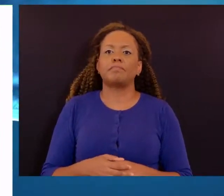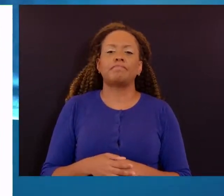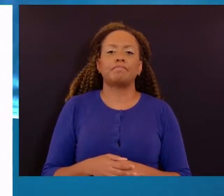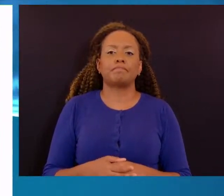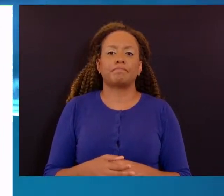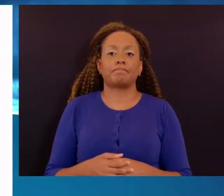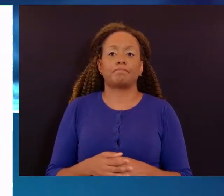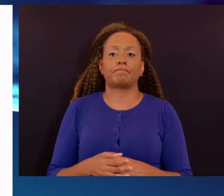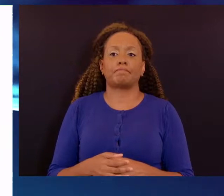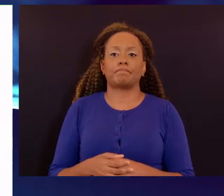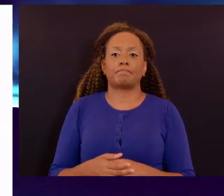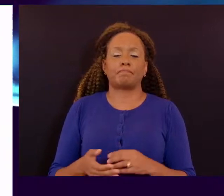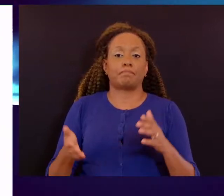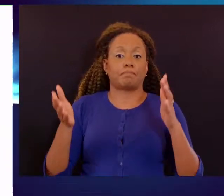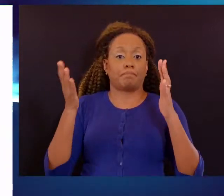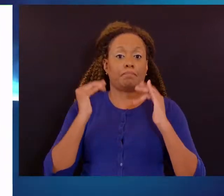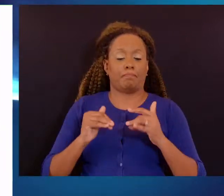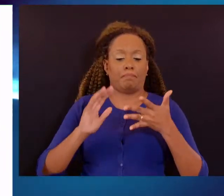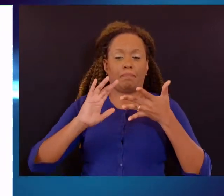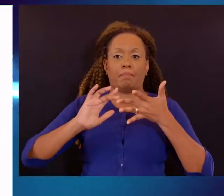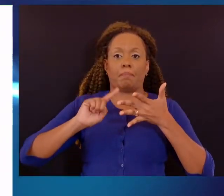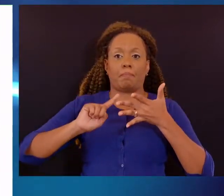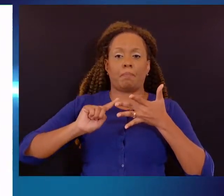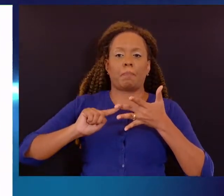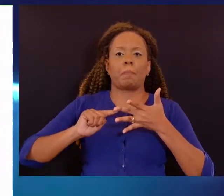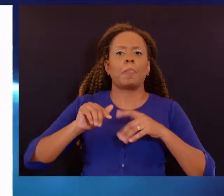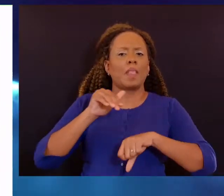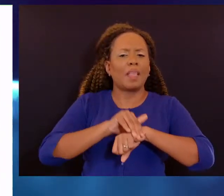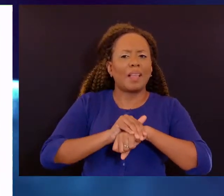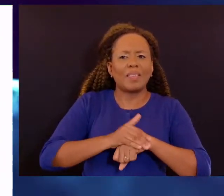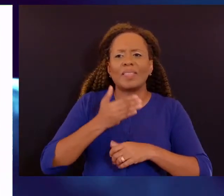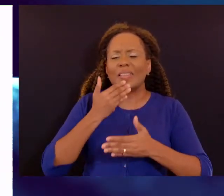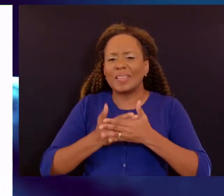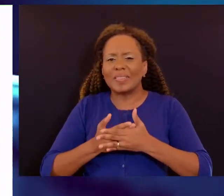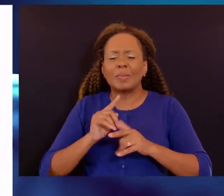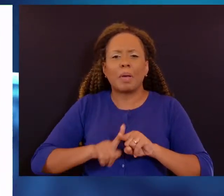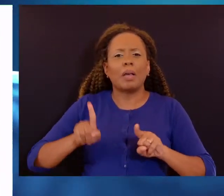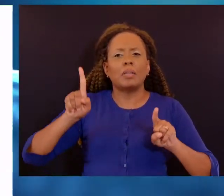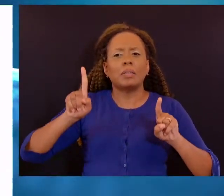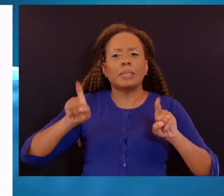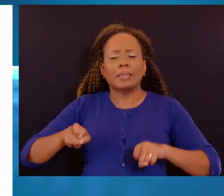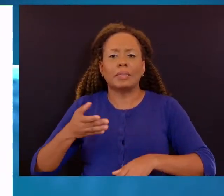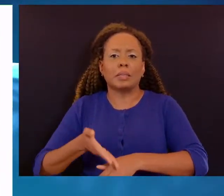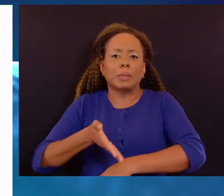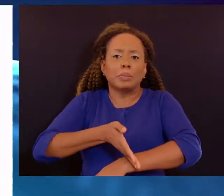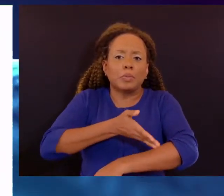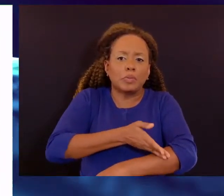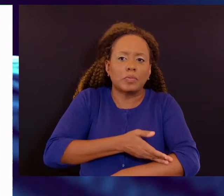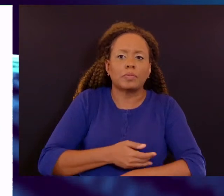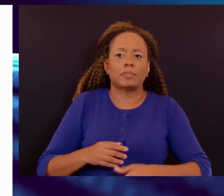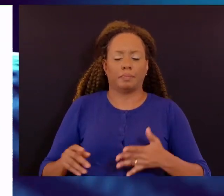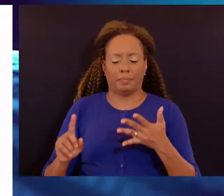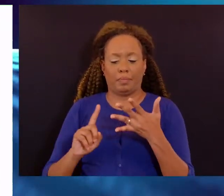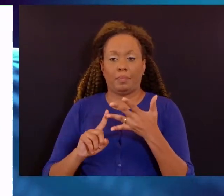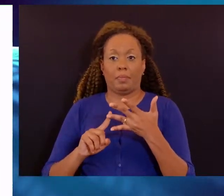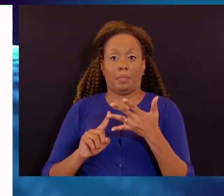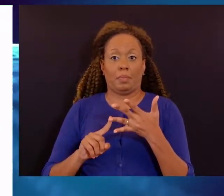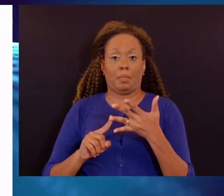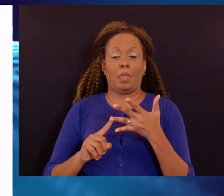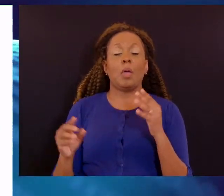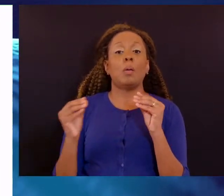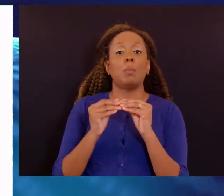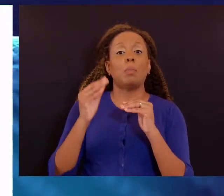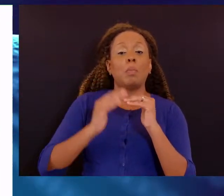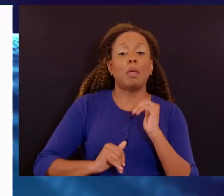still need for improvement in all content areas. We believe that more than 50% of